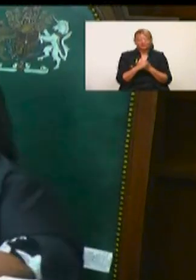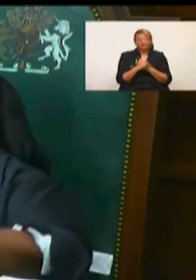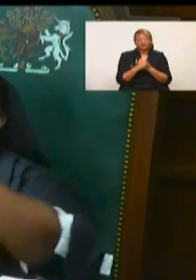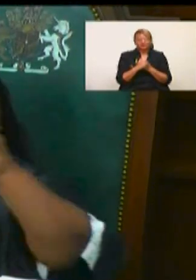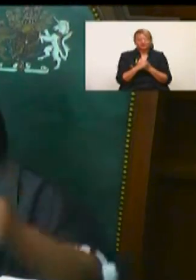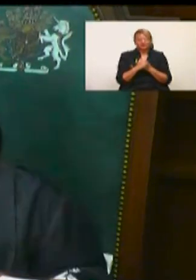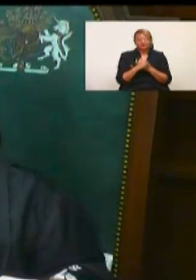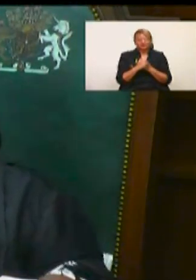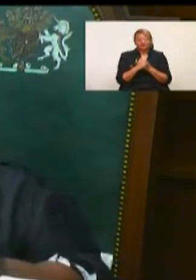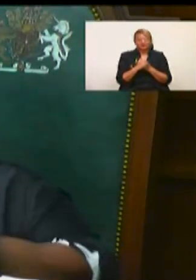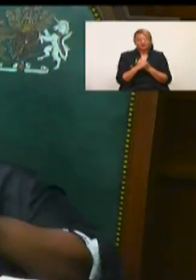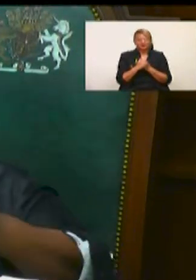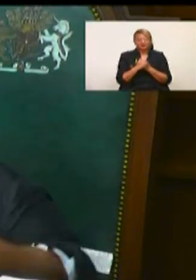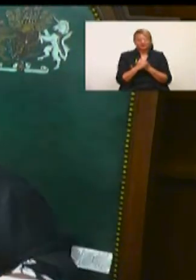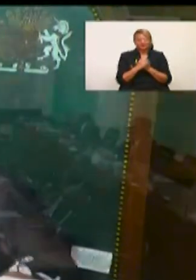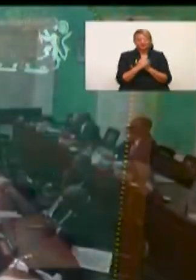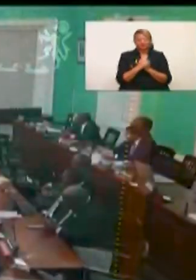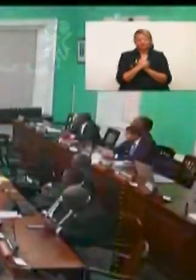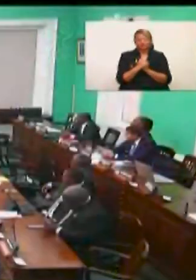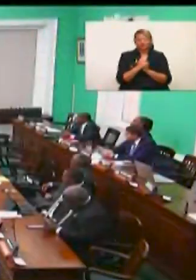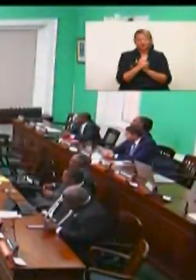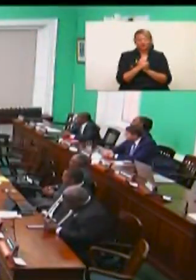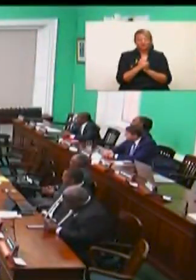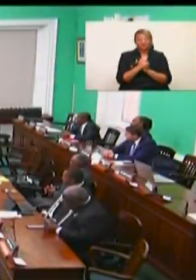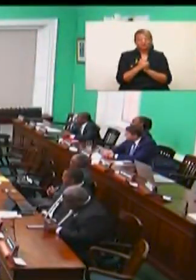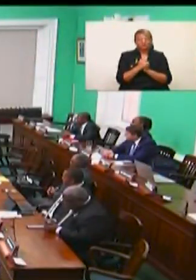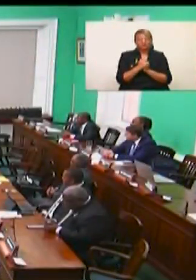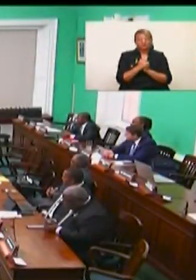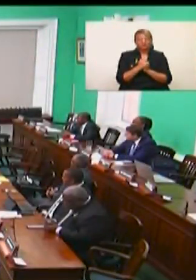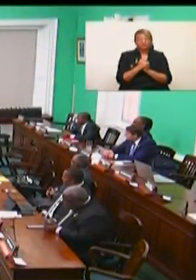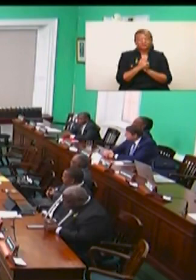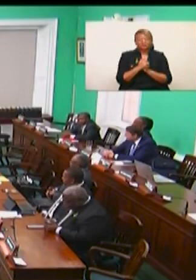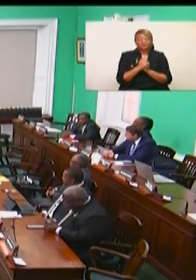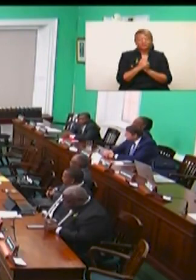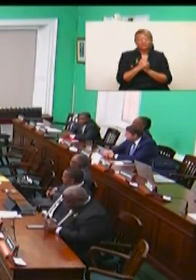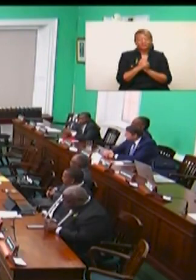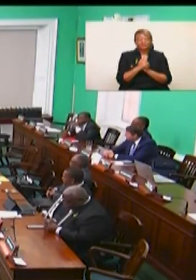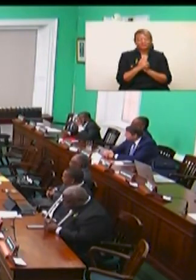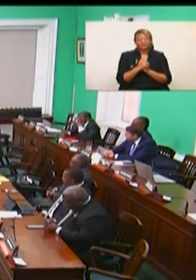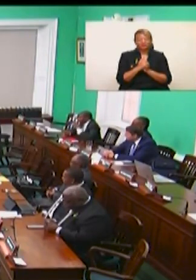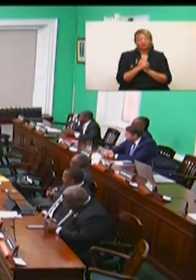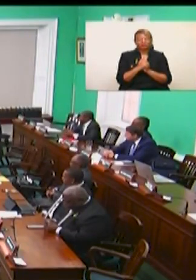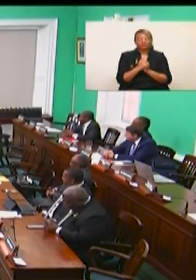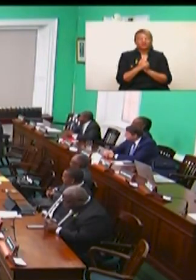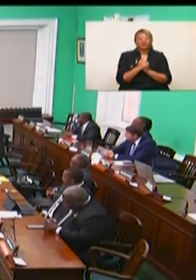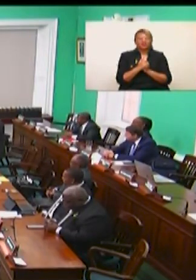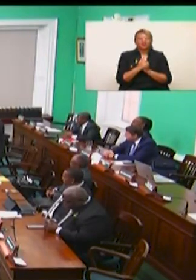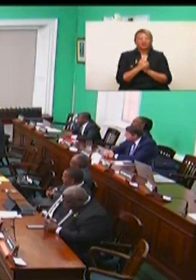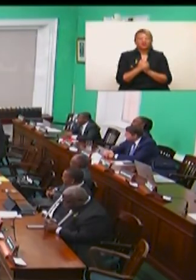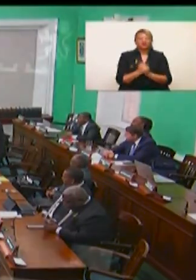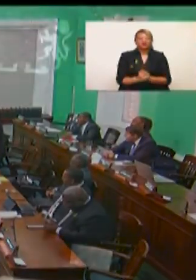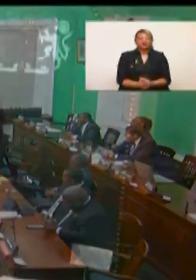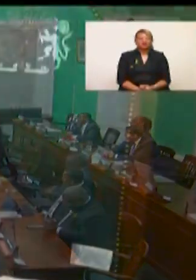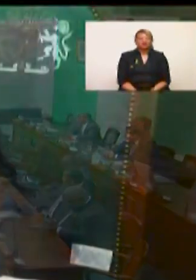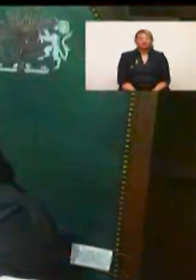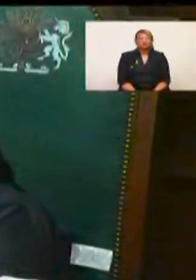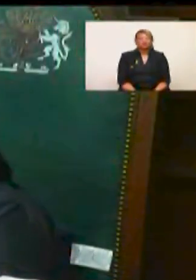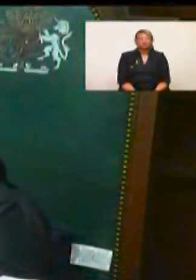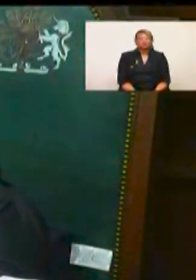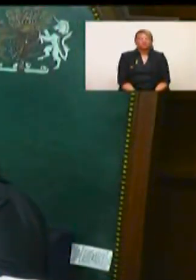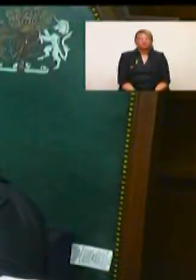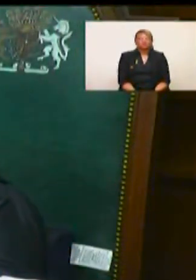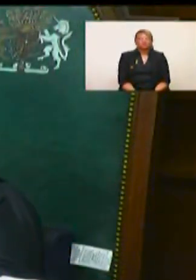I'm not finished. Listen, I am not finished. Marco City. I'm not finished, Madam Speaker. Marco City, you have said your piece.